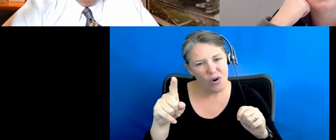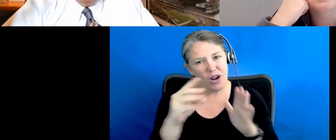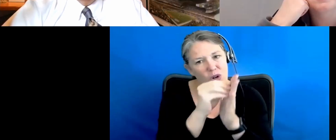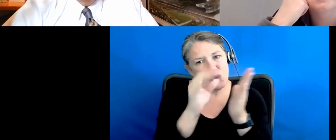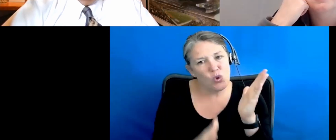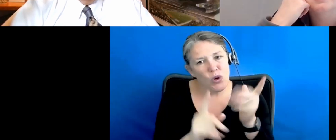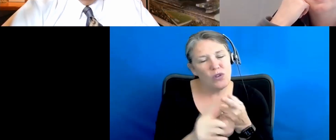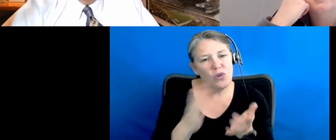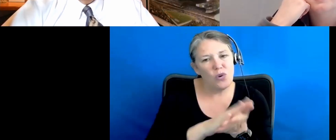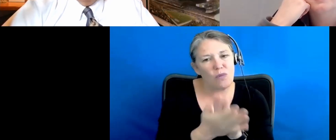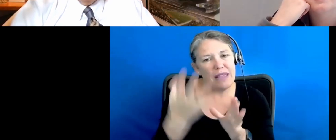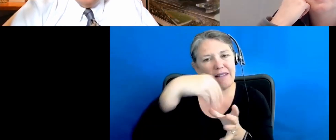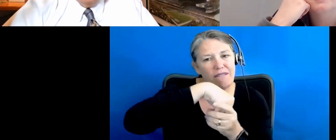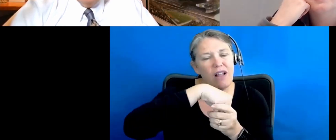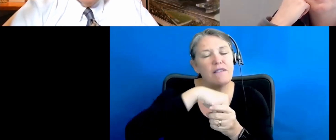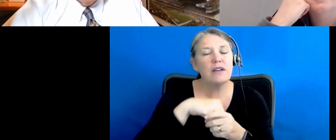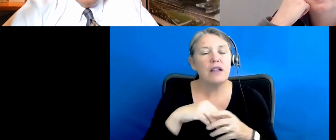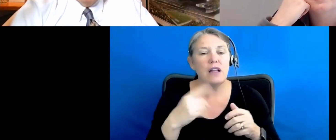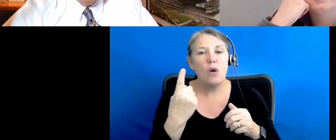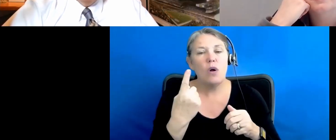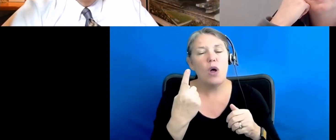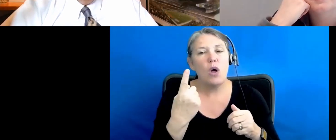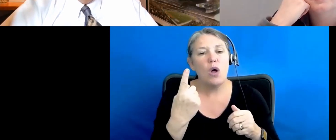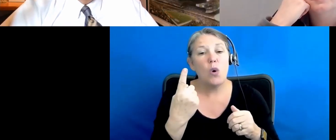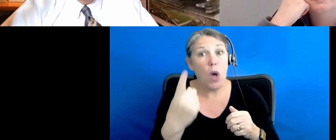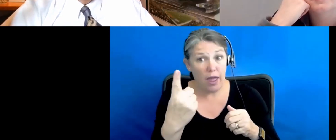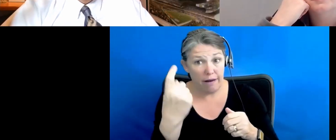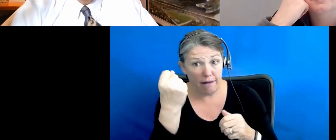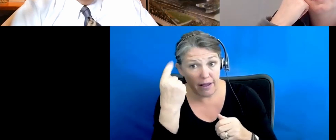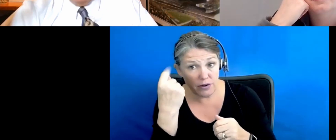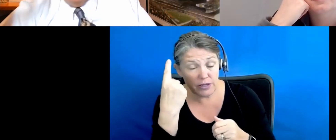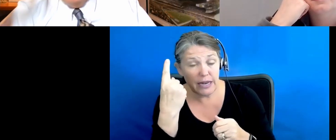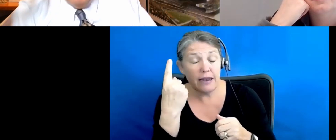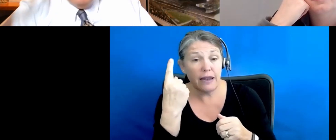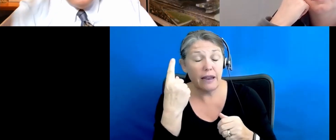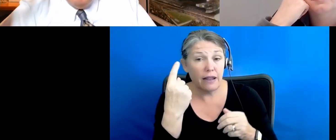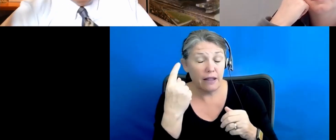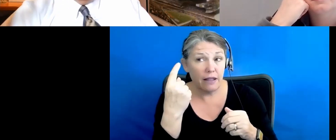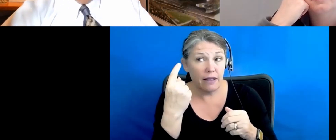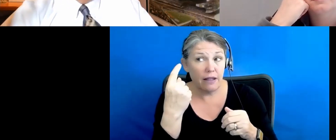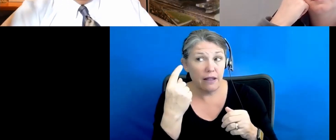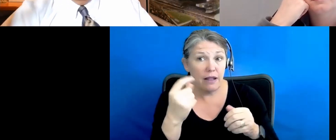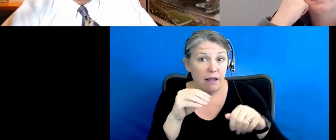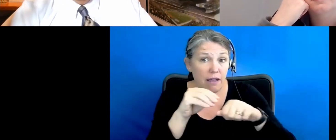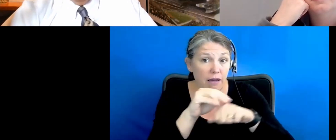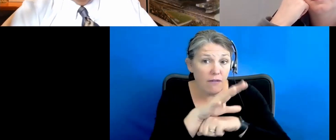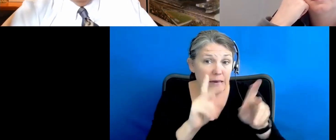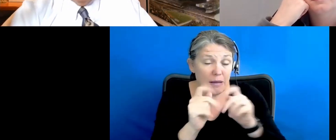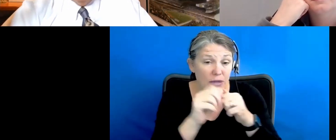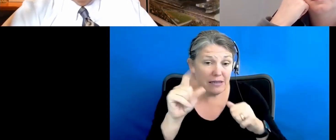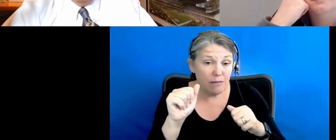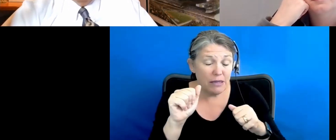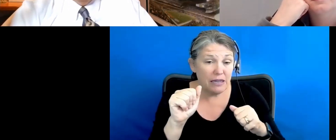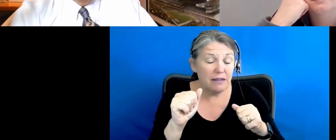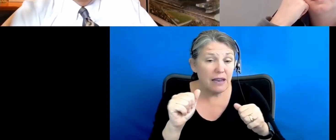to get involved. One, understanding what these issues are affecting people with disabilities. And I would encourage, again, all the attendees and all